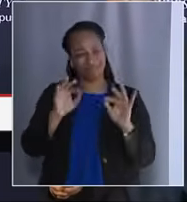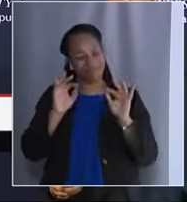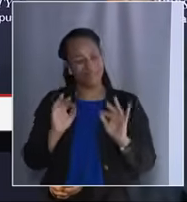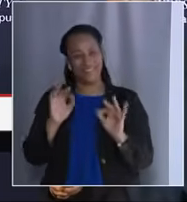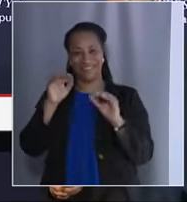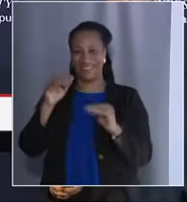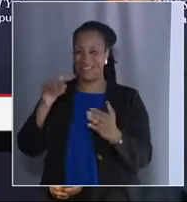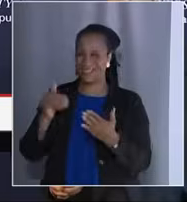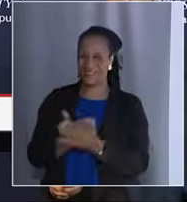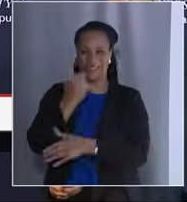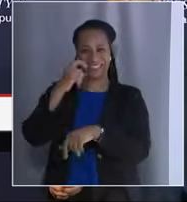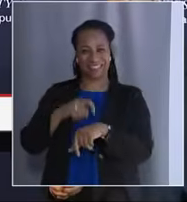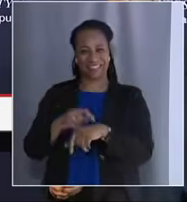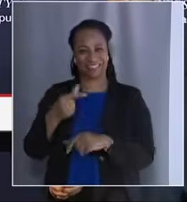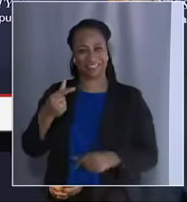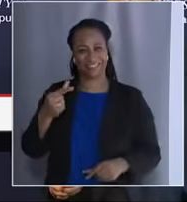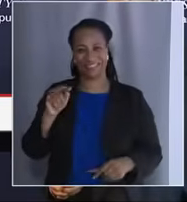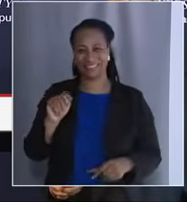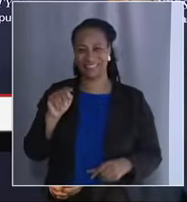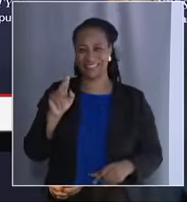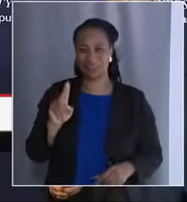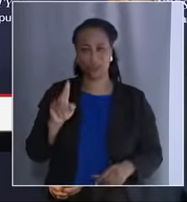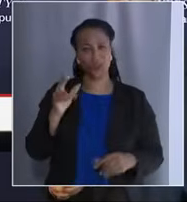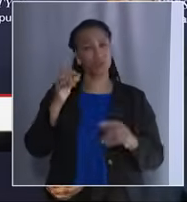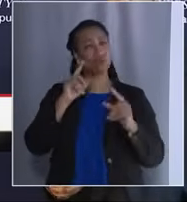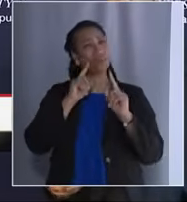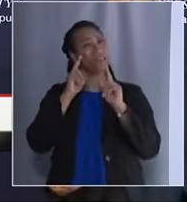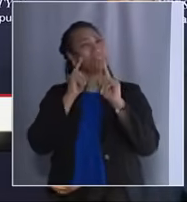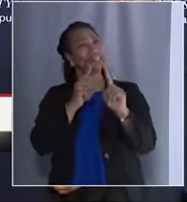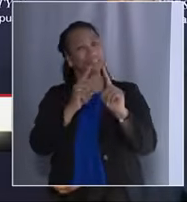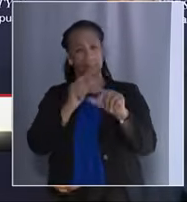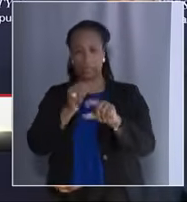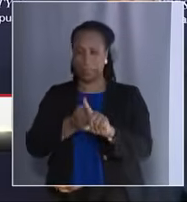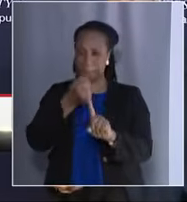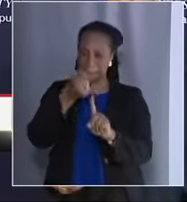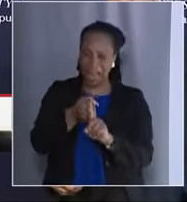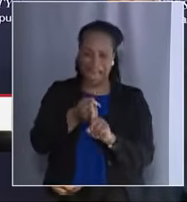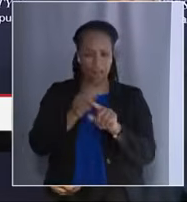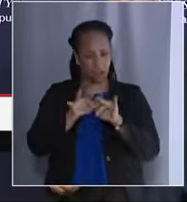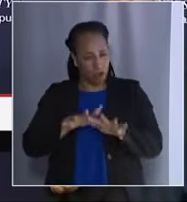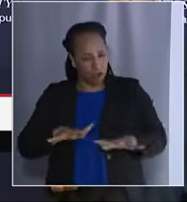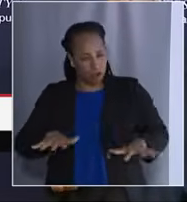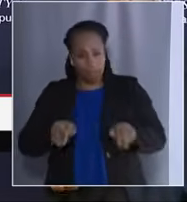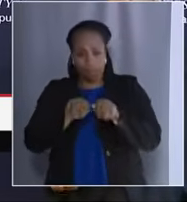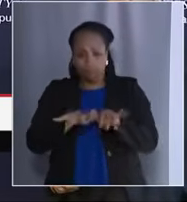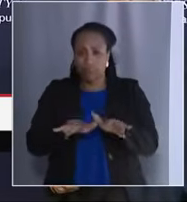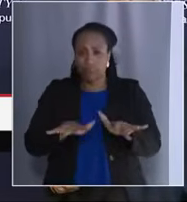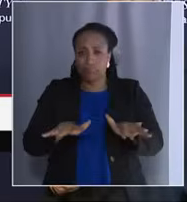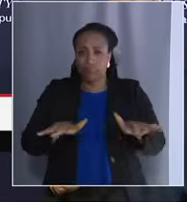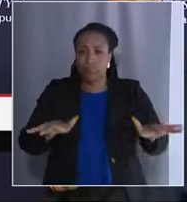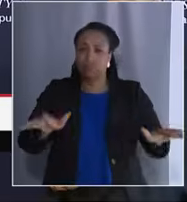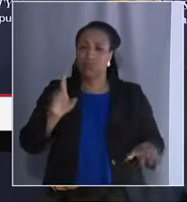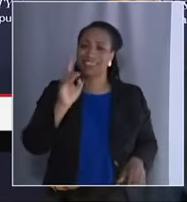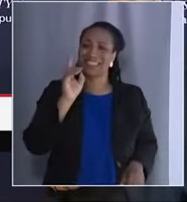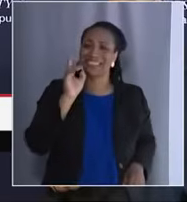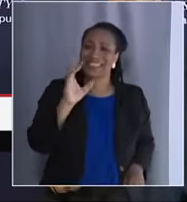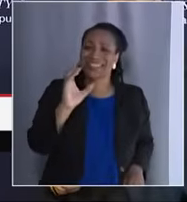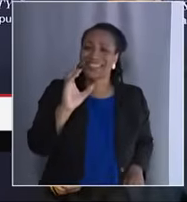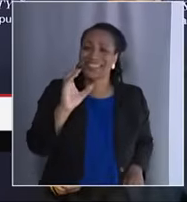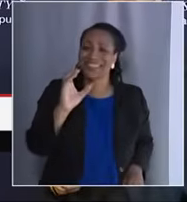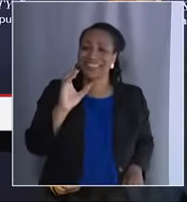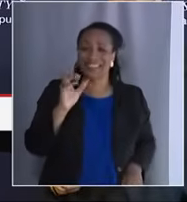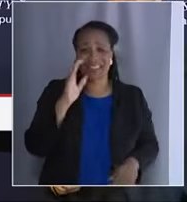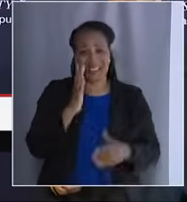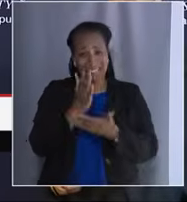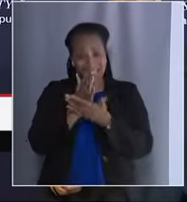As Charles said, we want to be part of revitalizing this part of the city. That is our ambition in